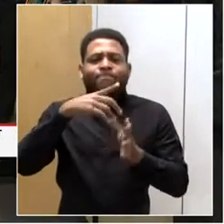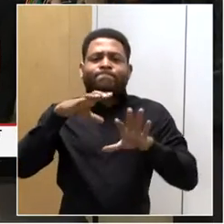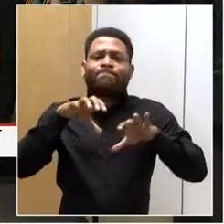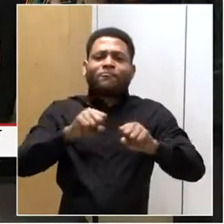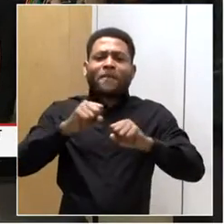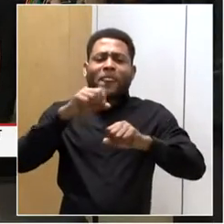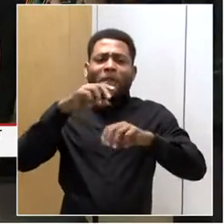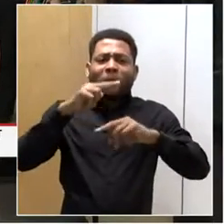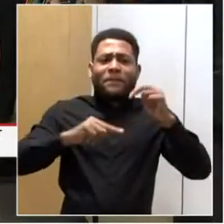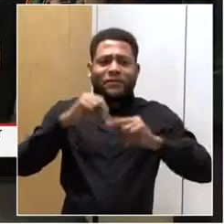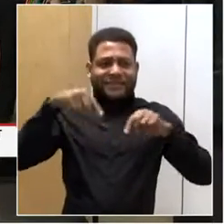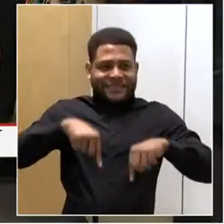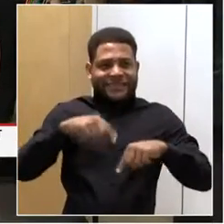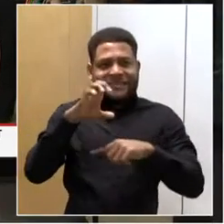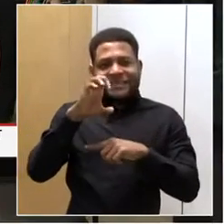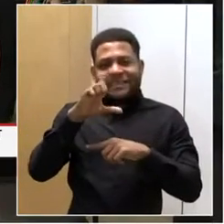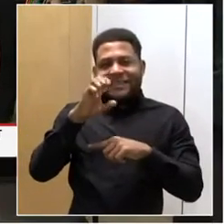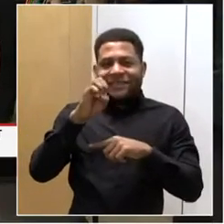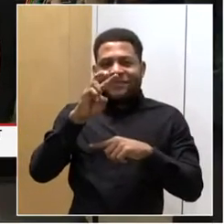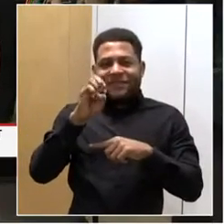know Kenya McDuffie likes that.